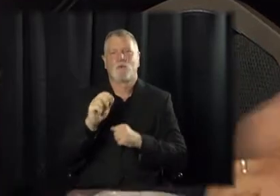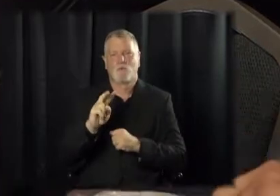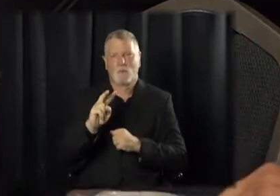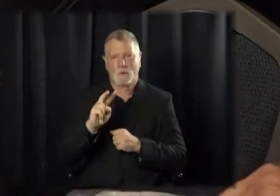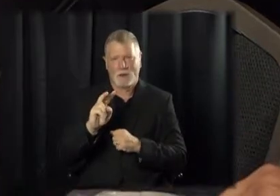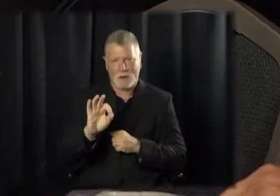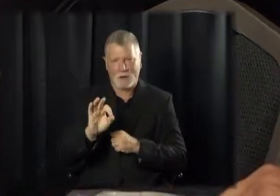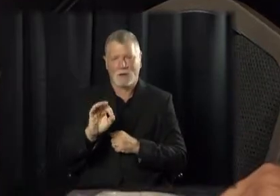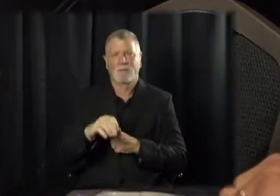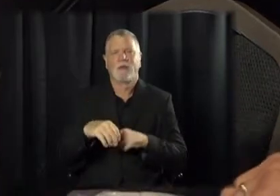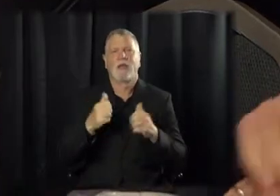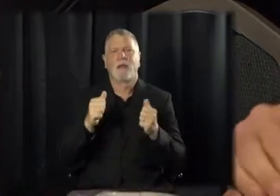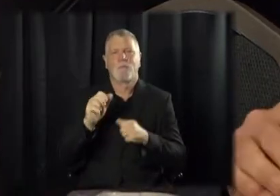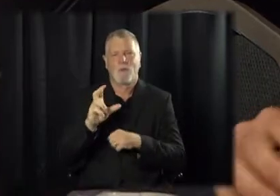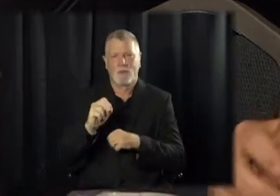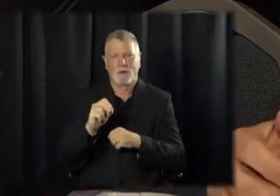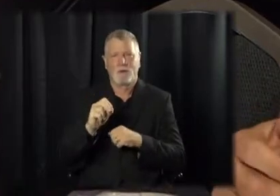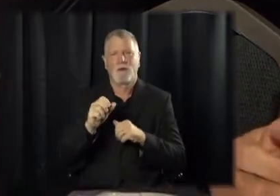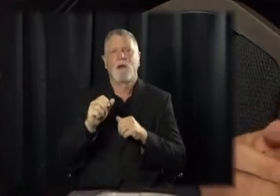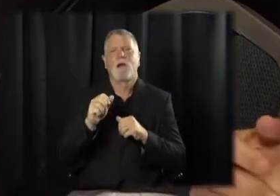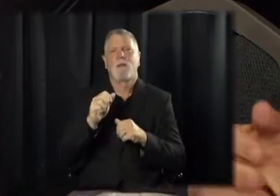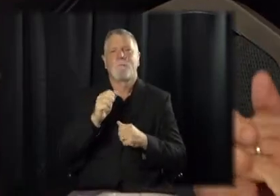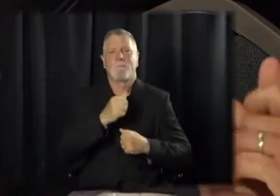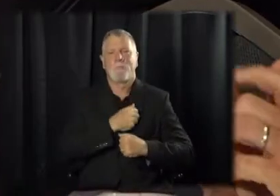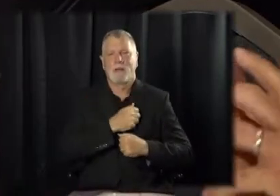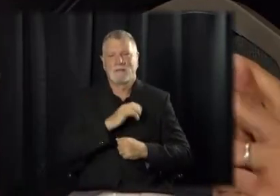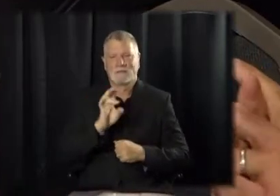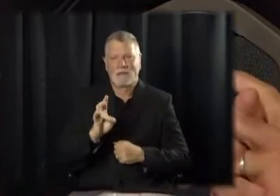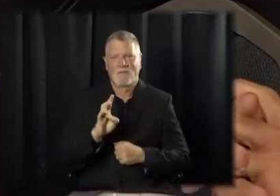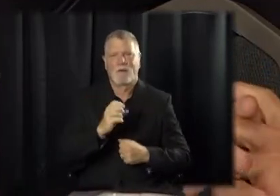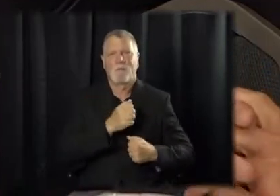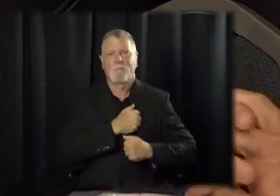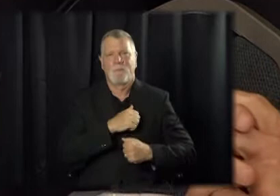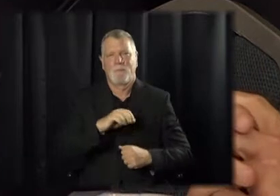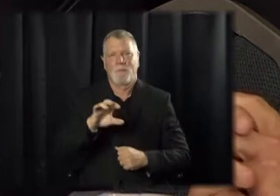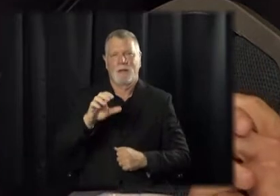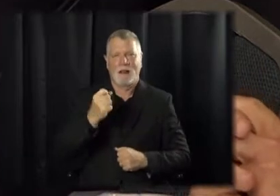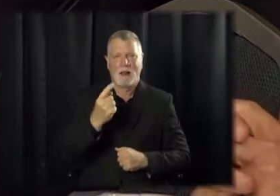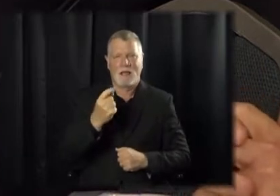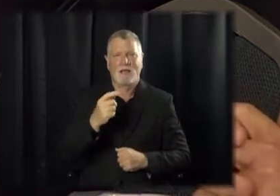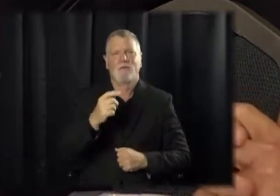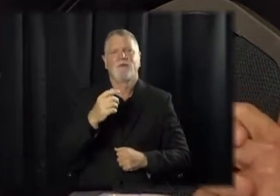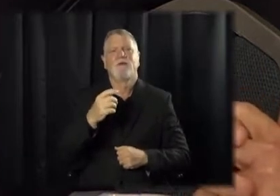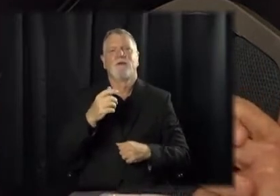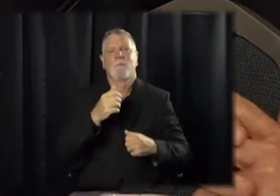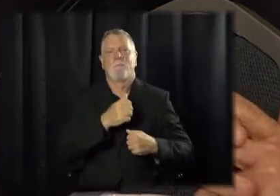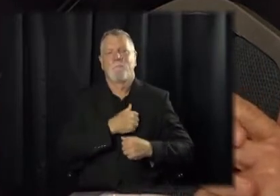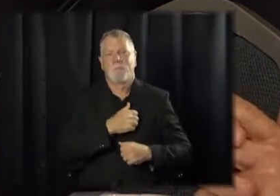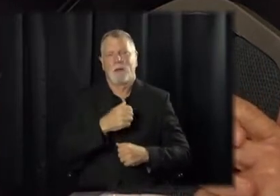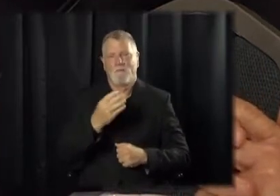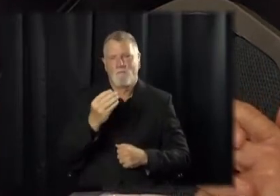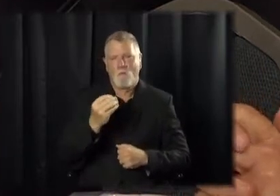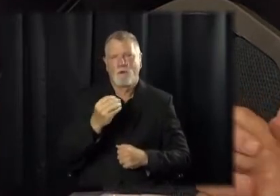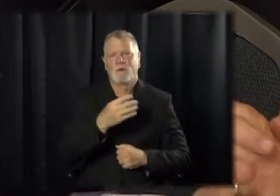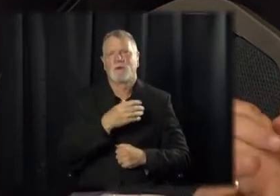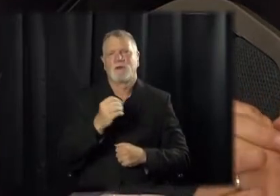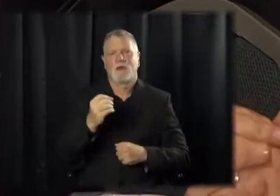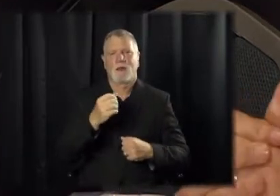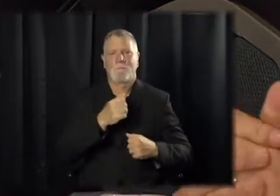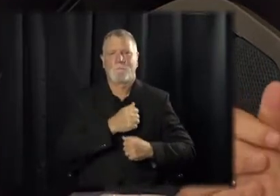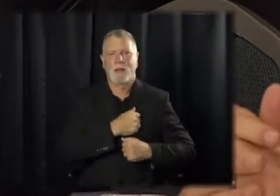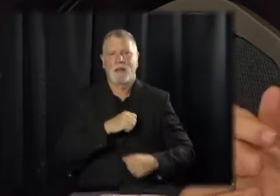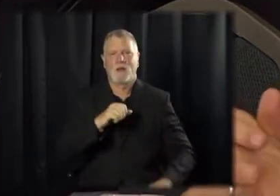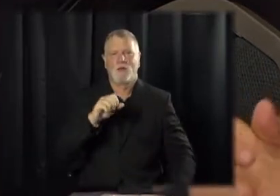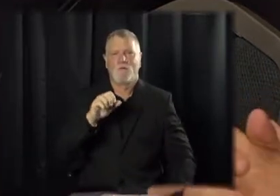29, April 30, May 7, May 11, May 12, May 14, and May